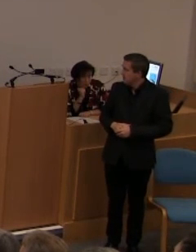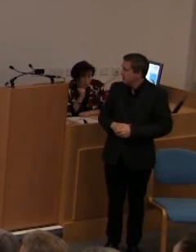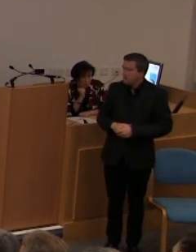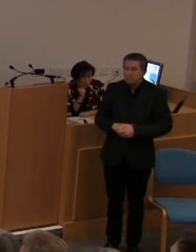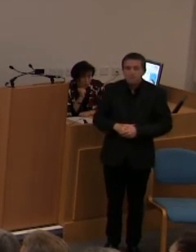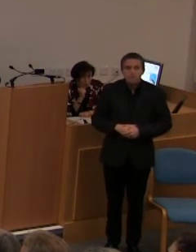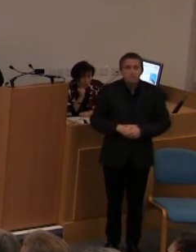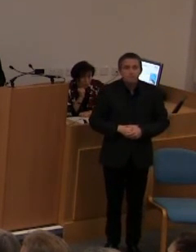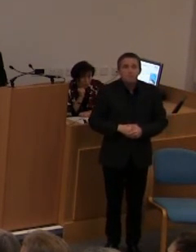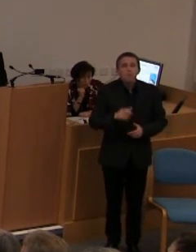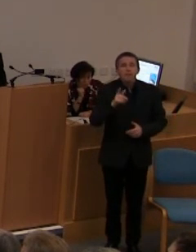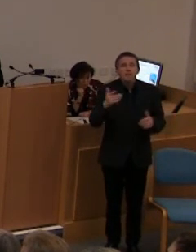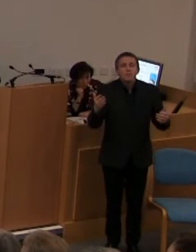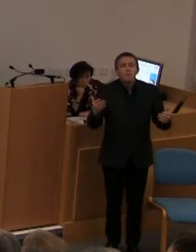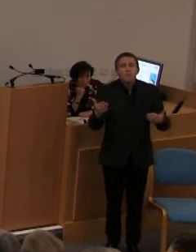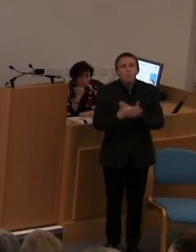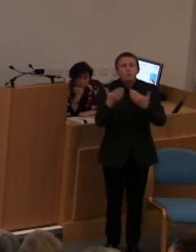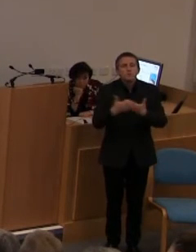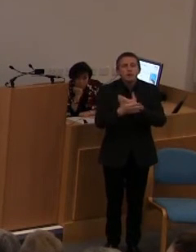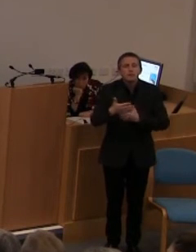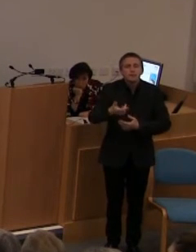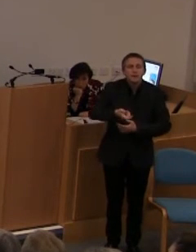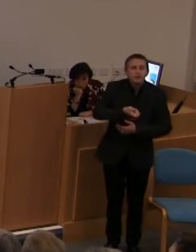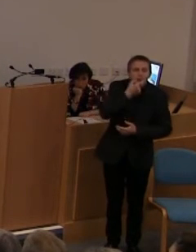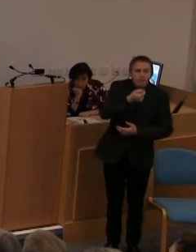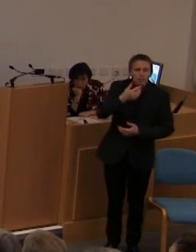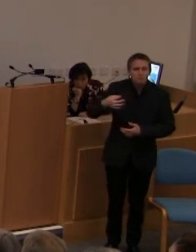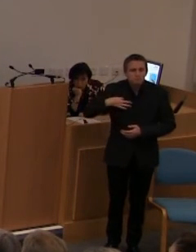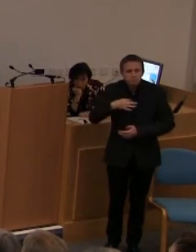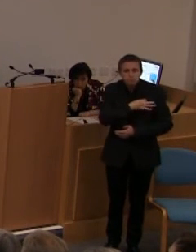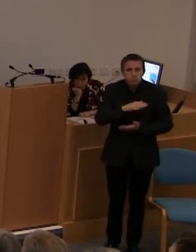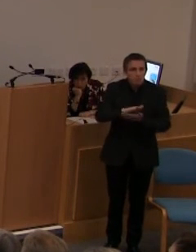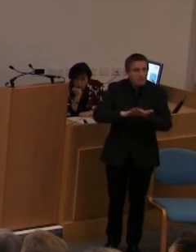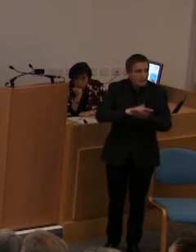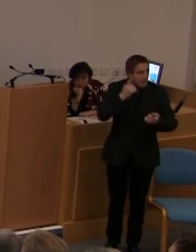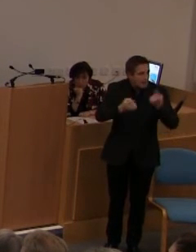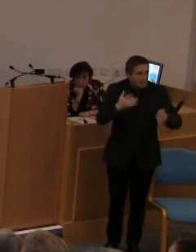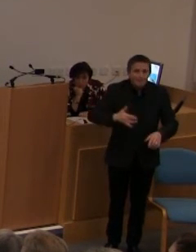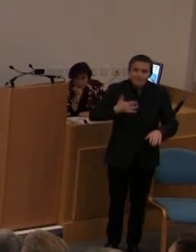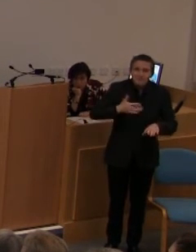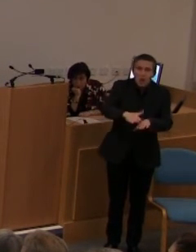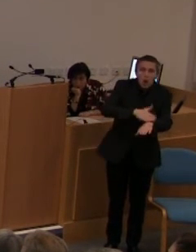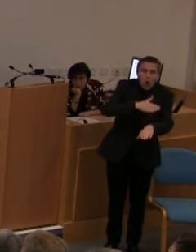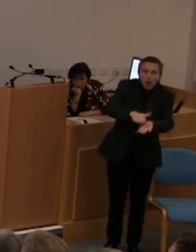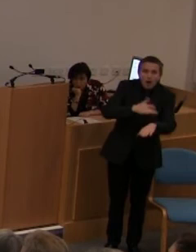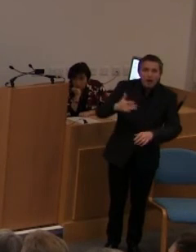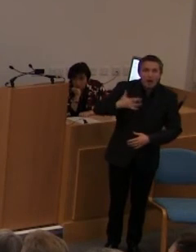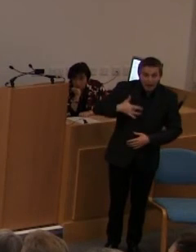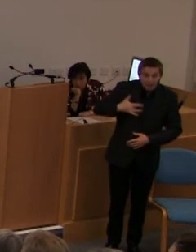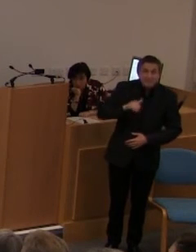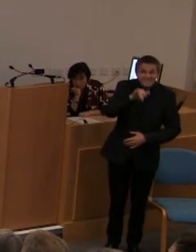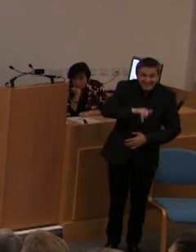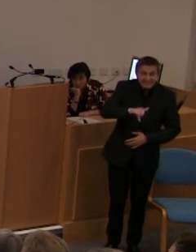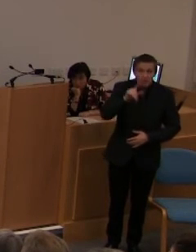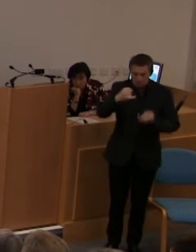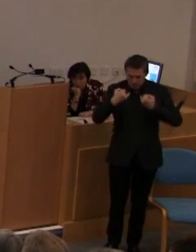modern medicine is enabling people to live a lot longer, but a lot of these people have long-term